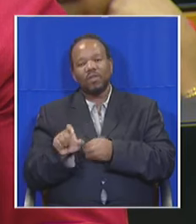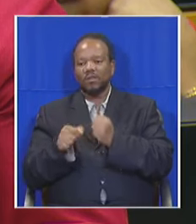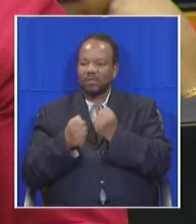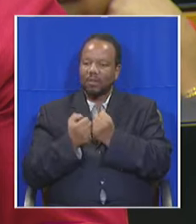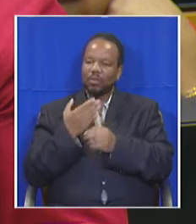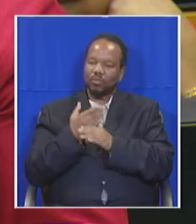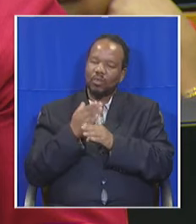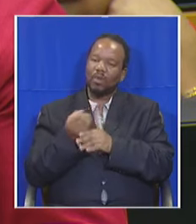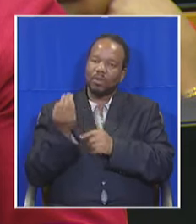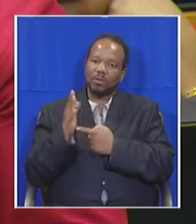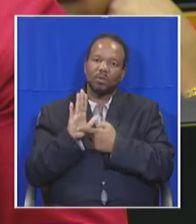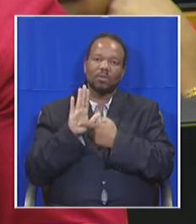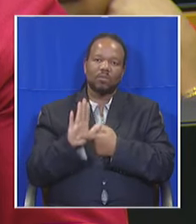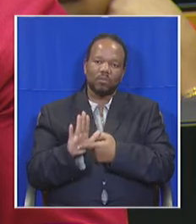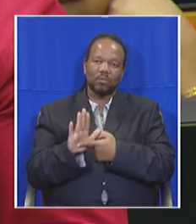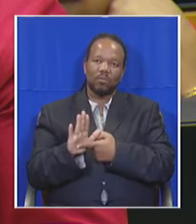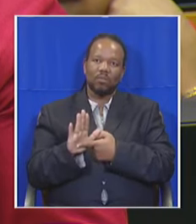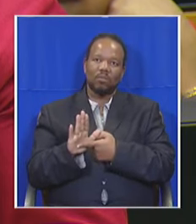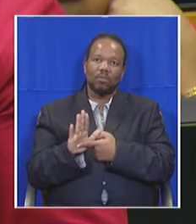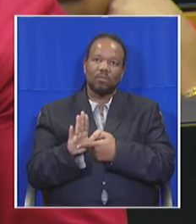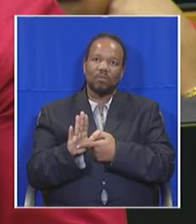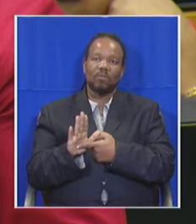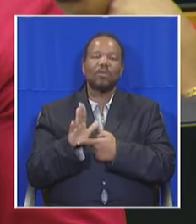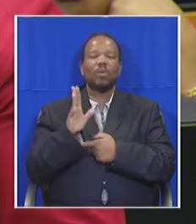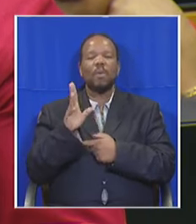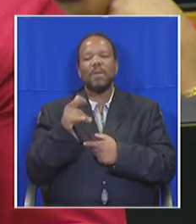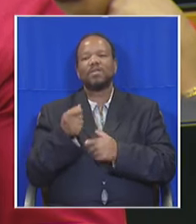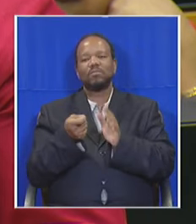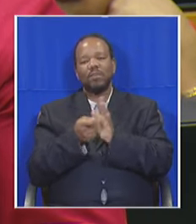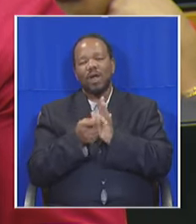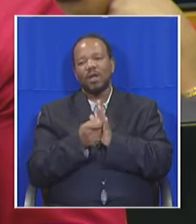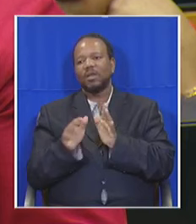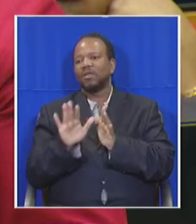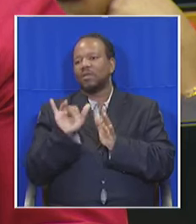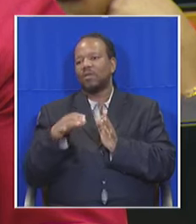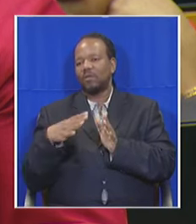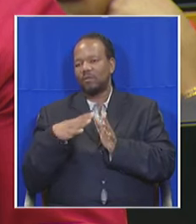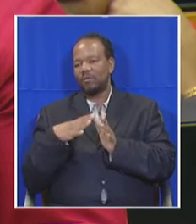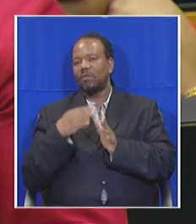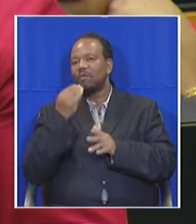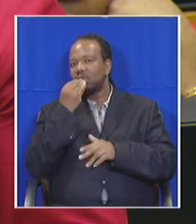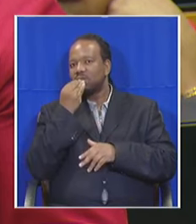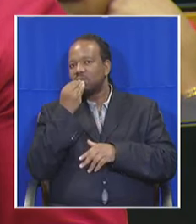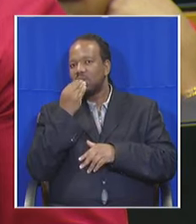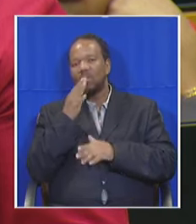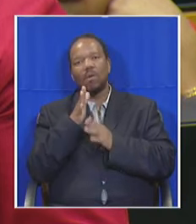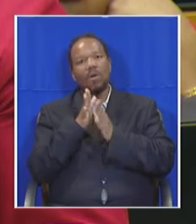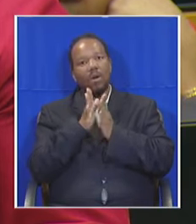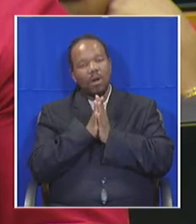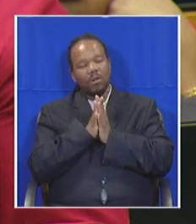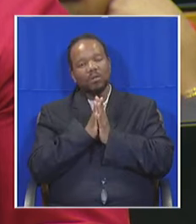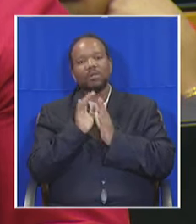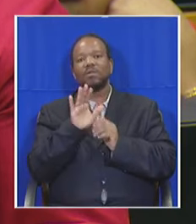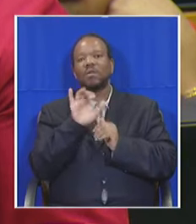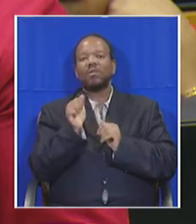an example of consuming proudly South African products, including food. We call on South African Parliament